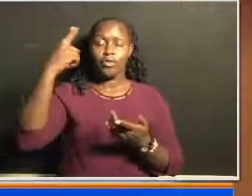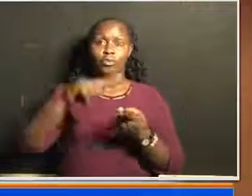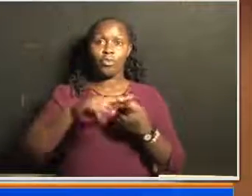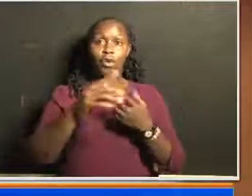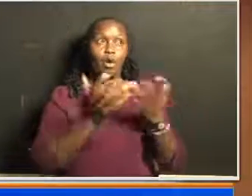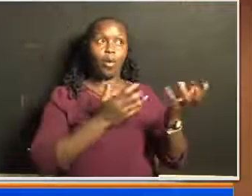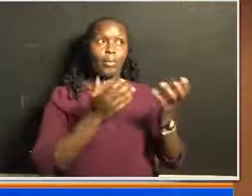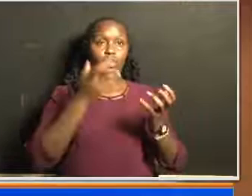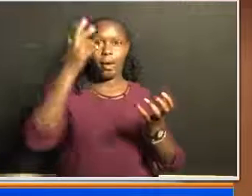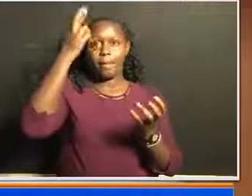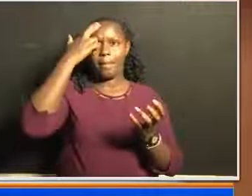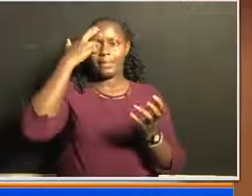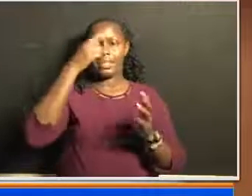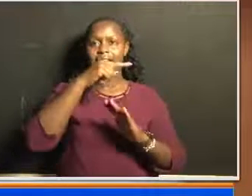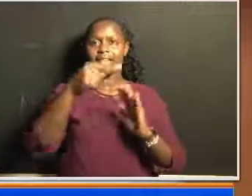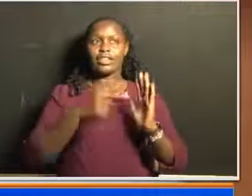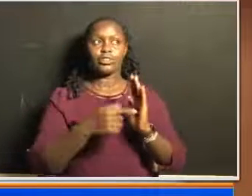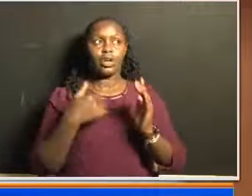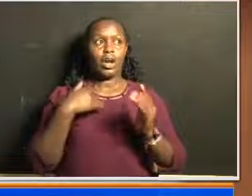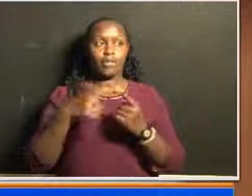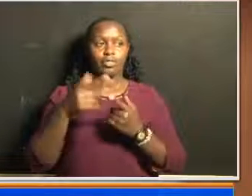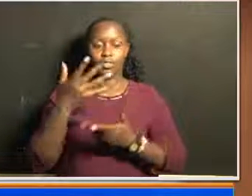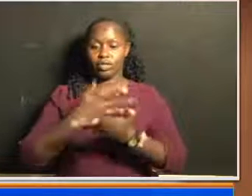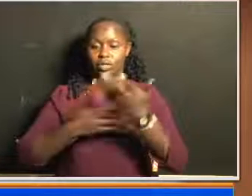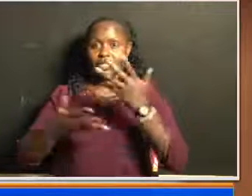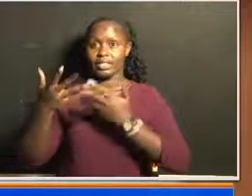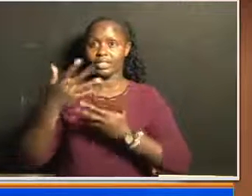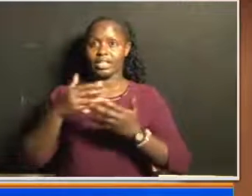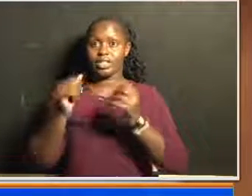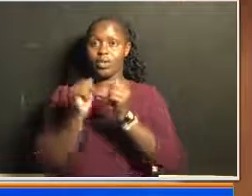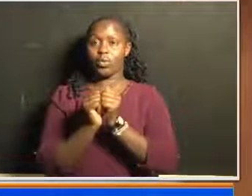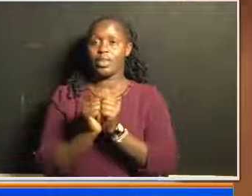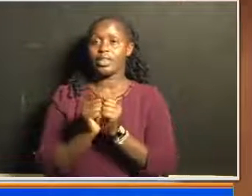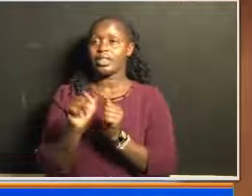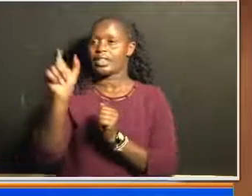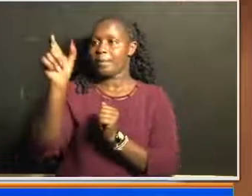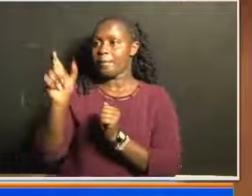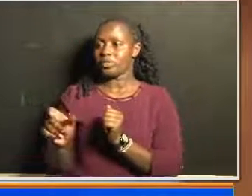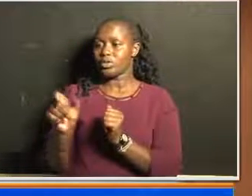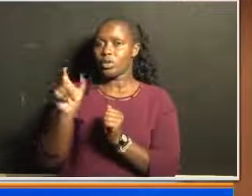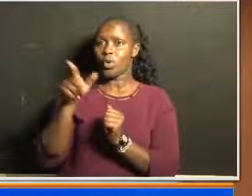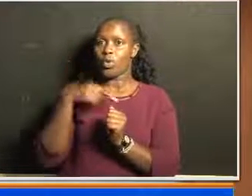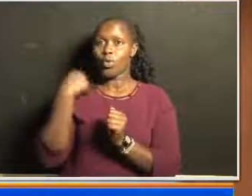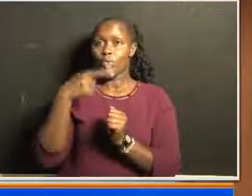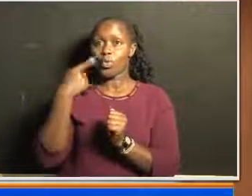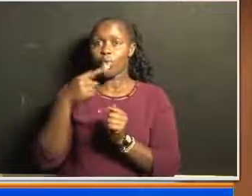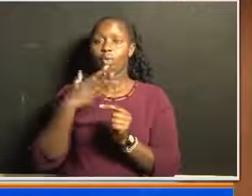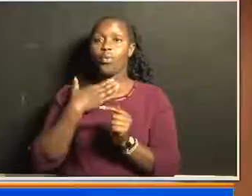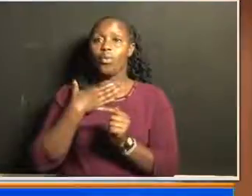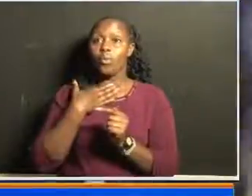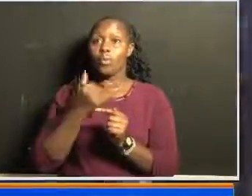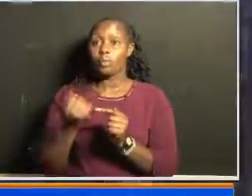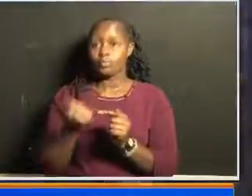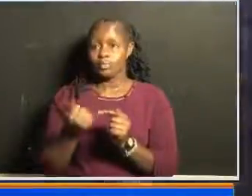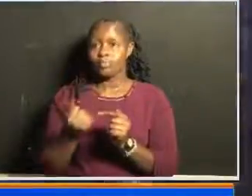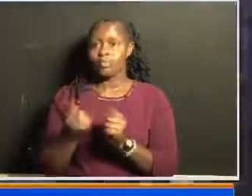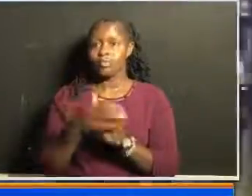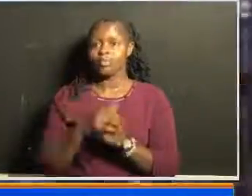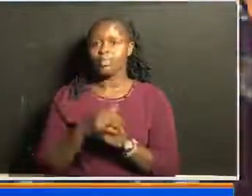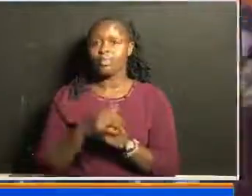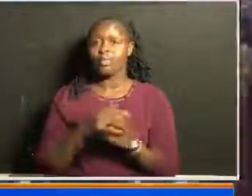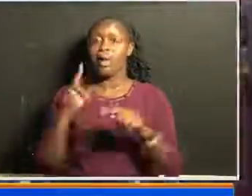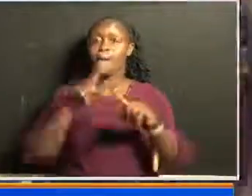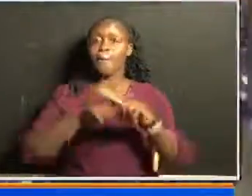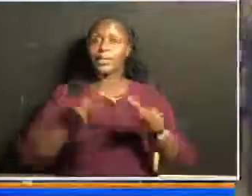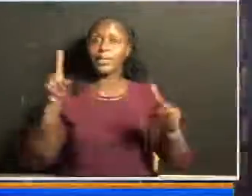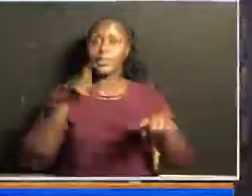have to discuss this now one-on-one with the prospective parents or prospective couple. Once the